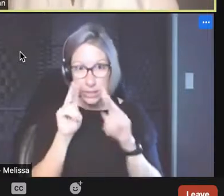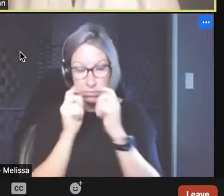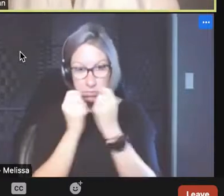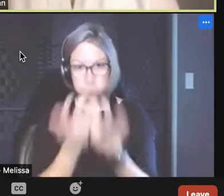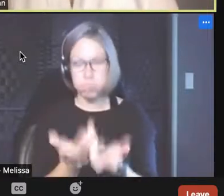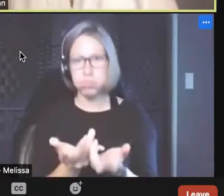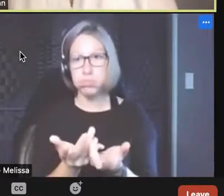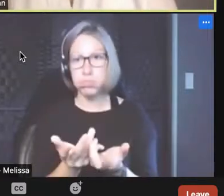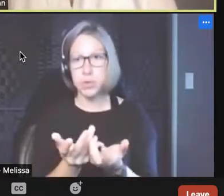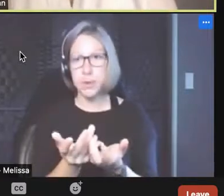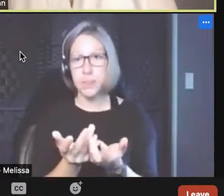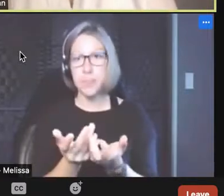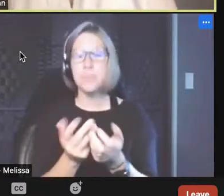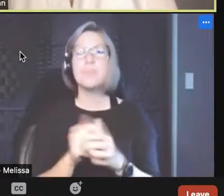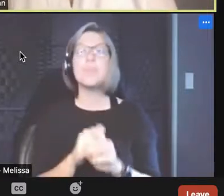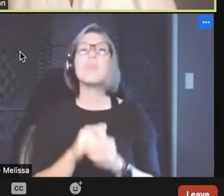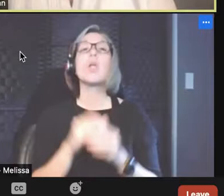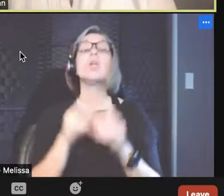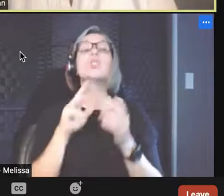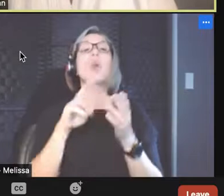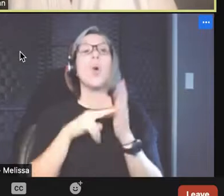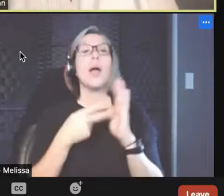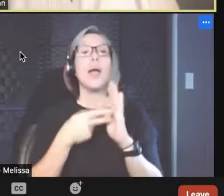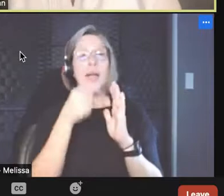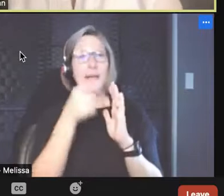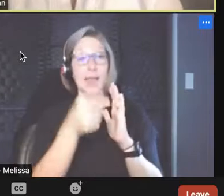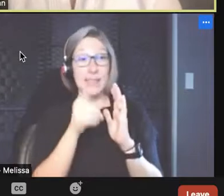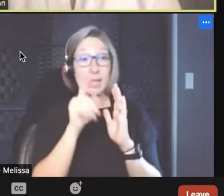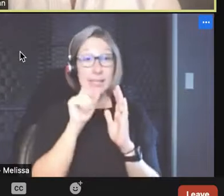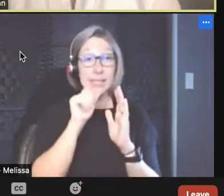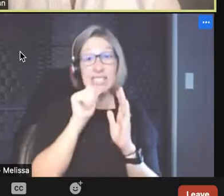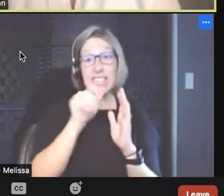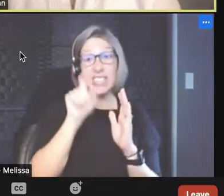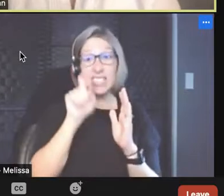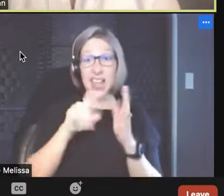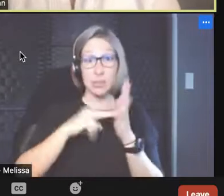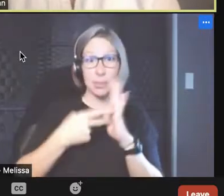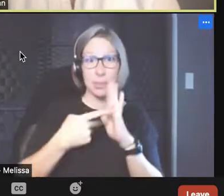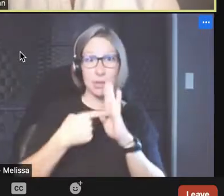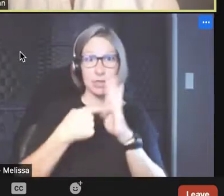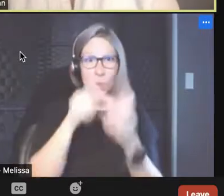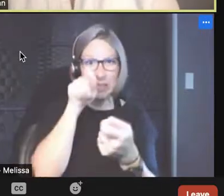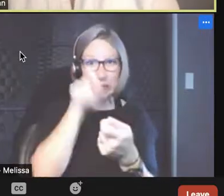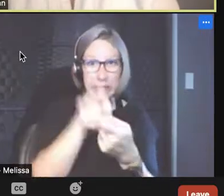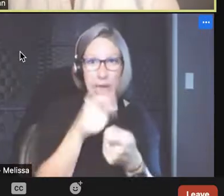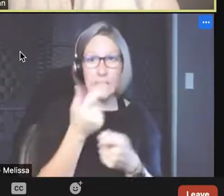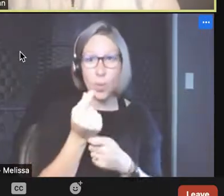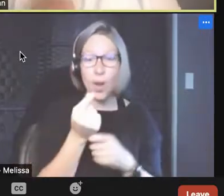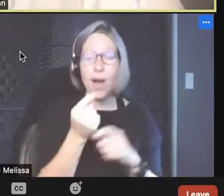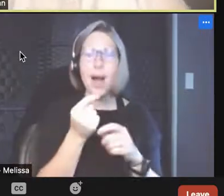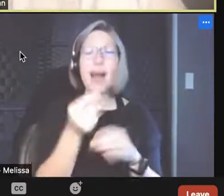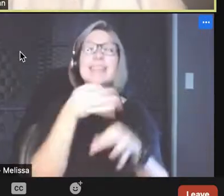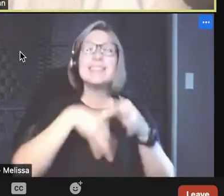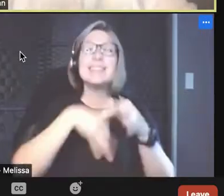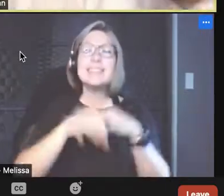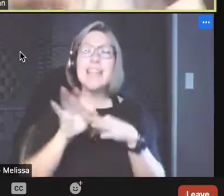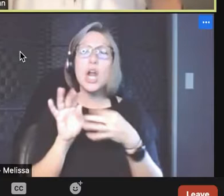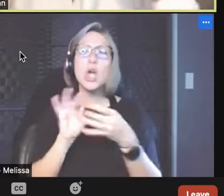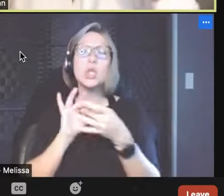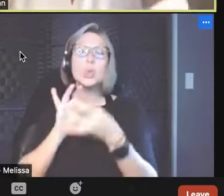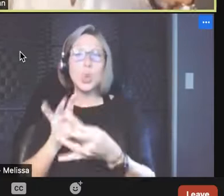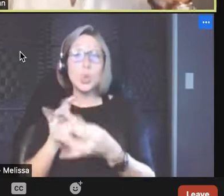convey exactly what they are, but rather associated with some communication intention, then I want